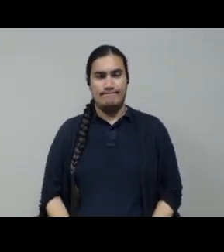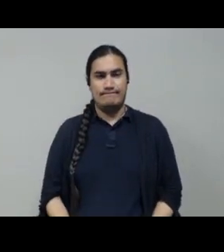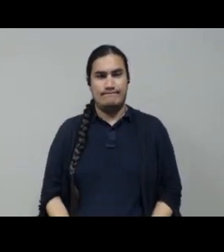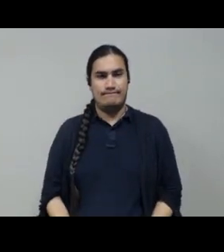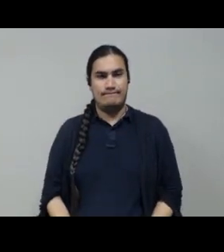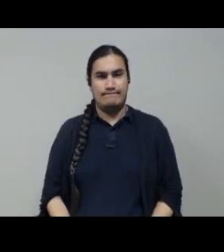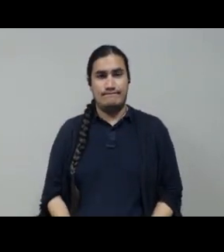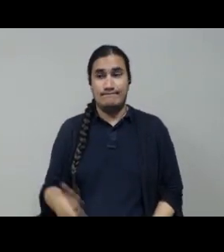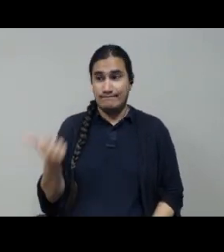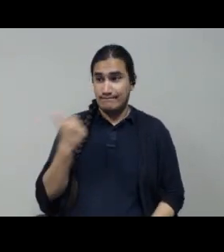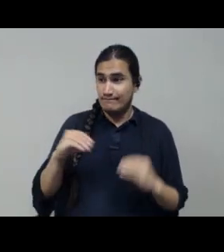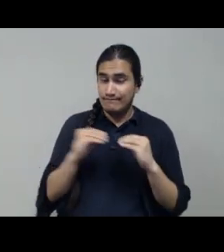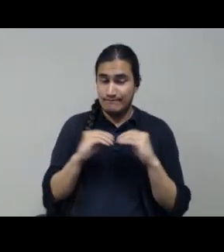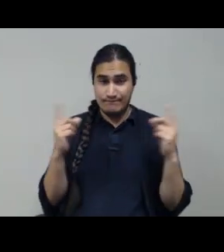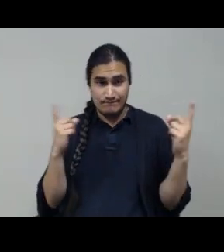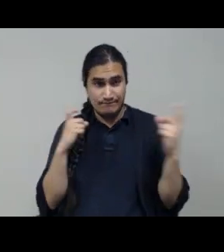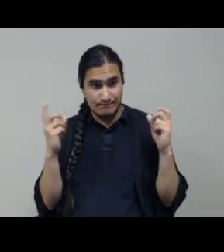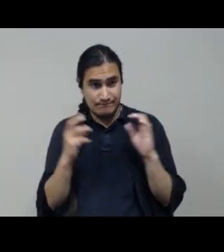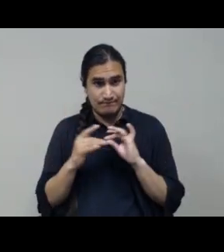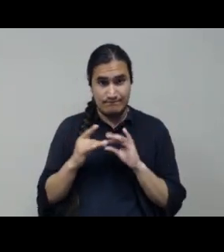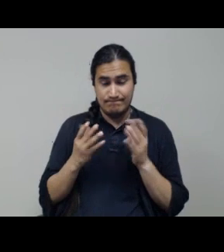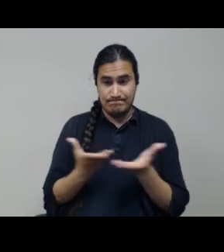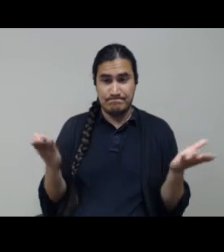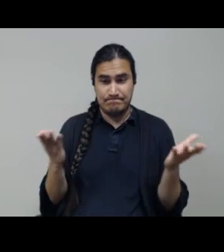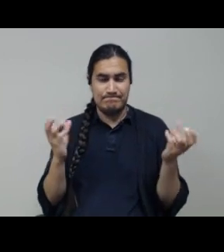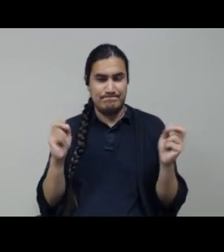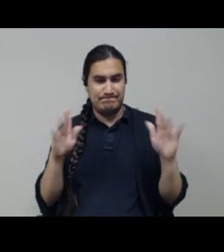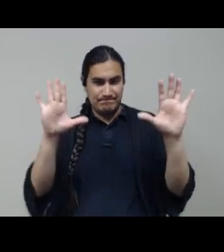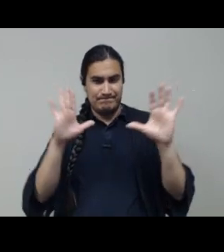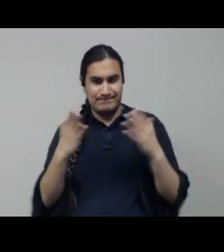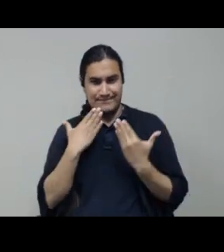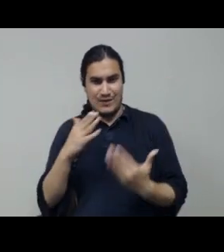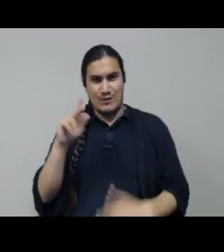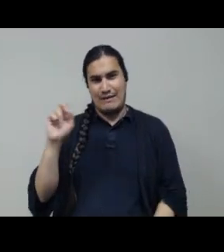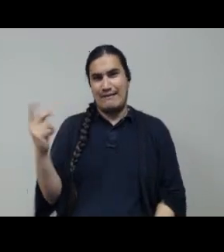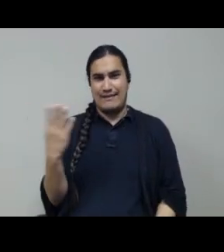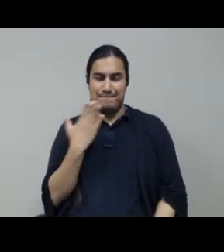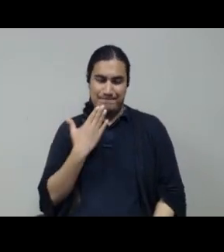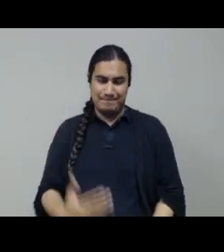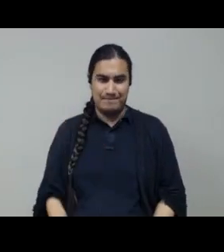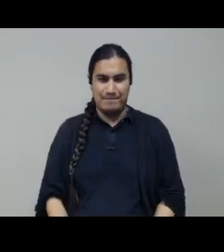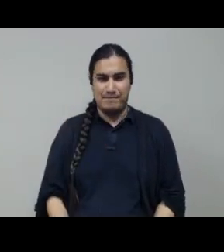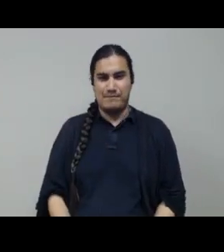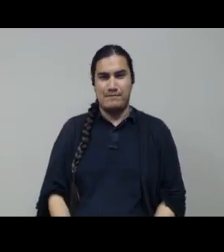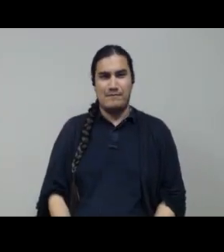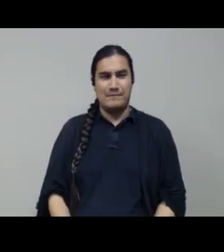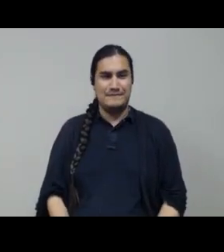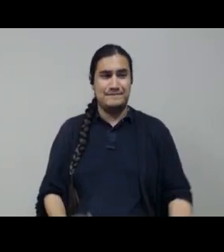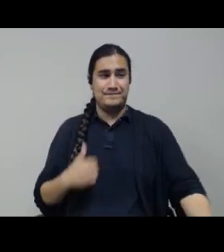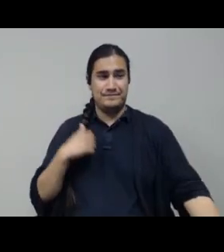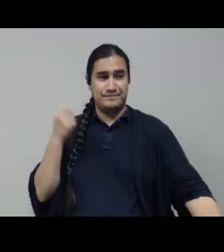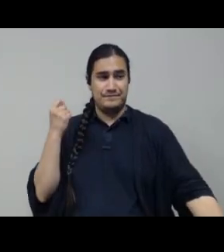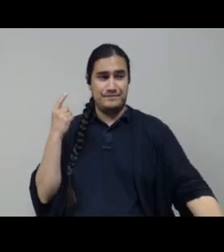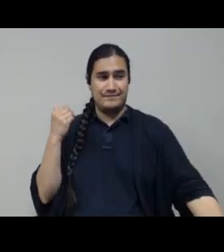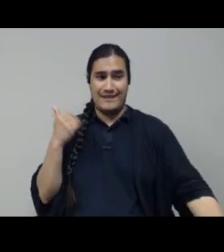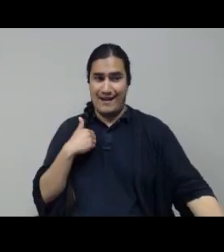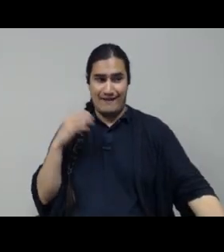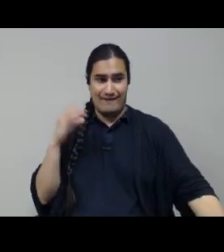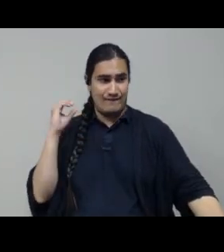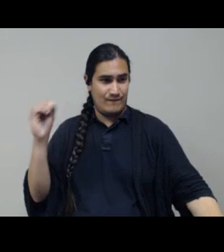Any other questions or comments? Okay, thank you, Keith. Thank you very Appreciate it. much. And I understand we have no public